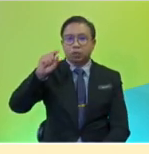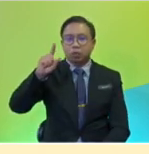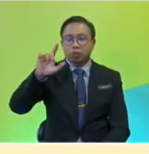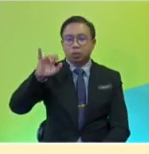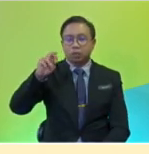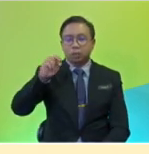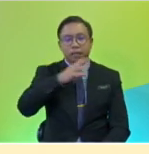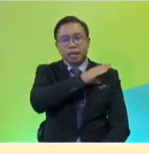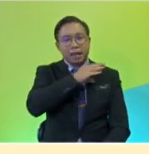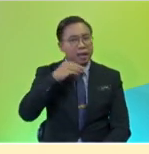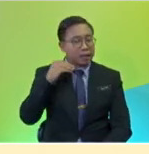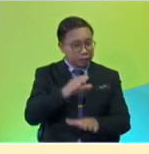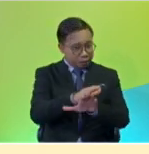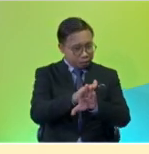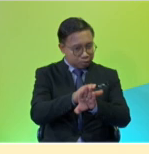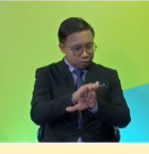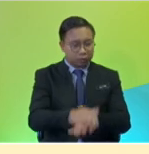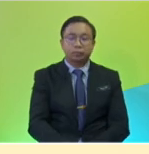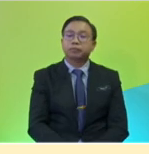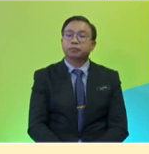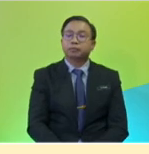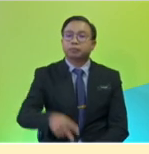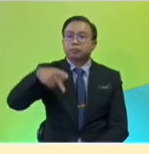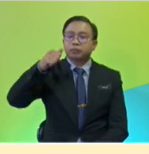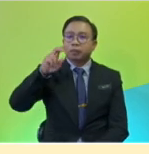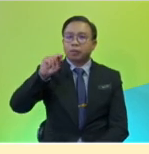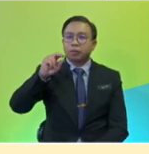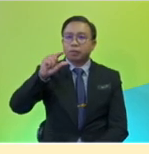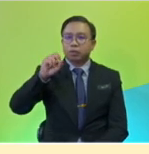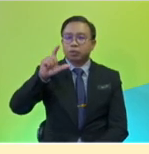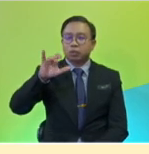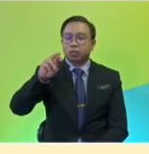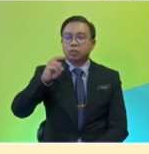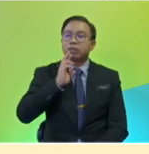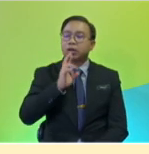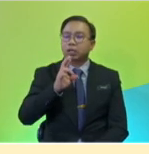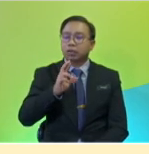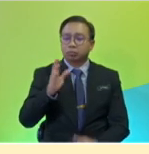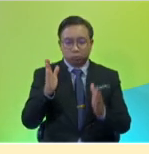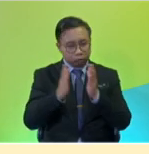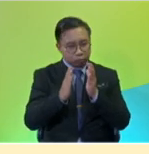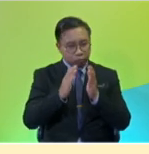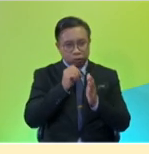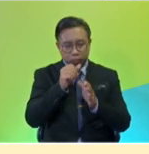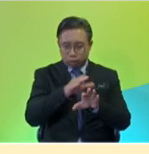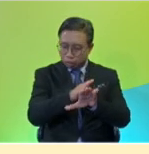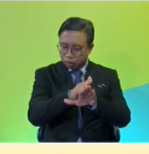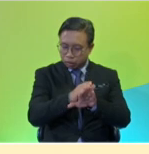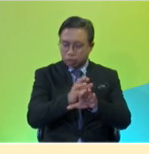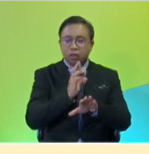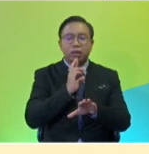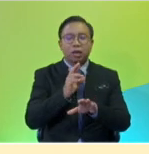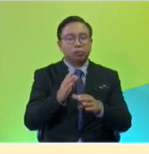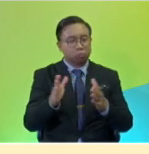now, pangolins are small, but turtles are smaller. Okay,